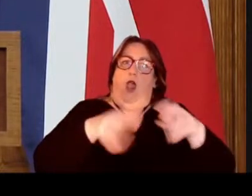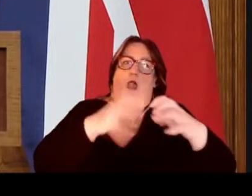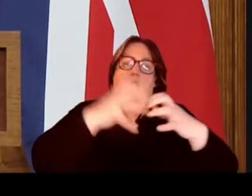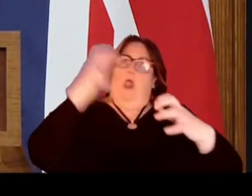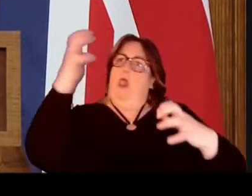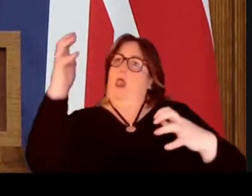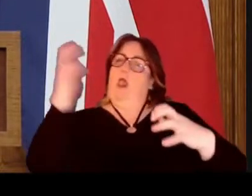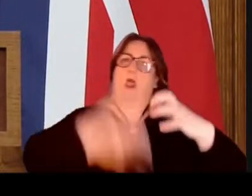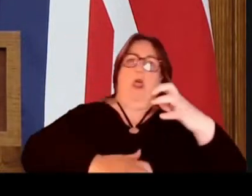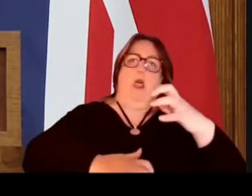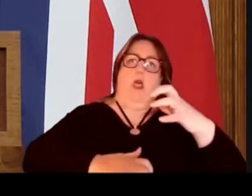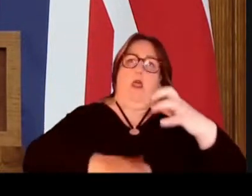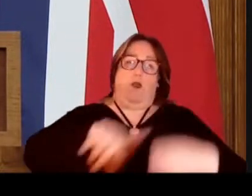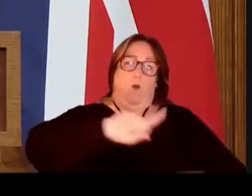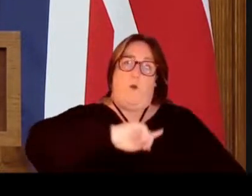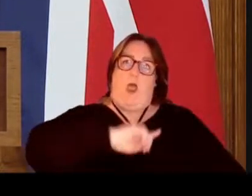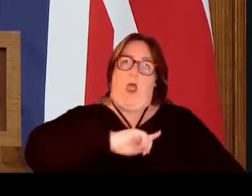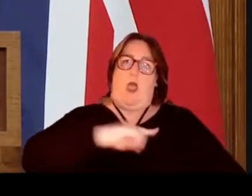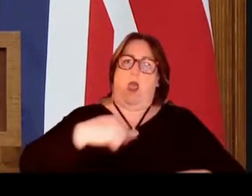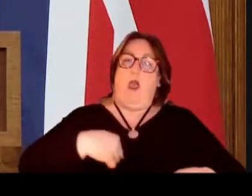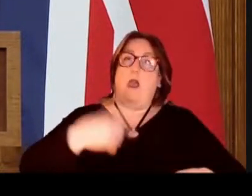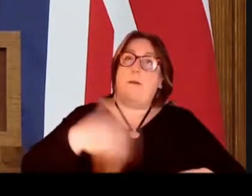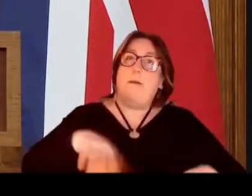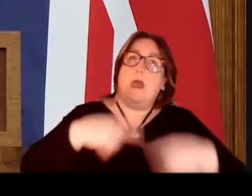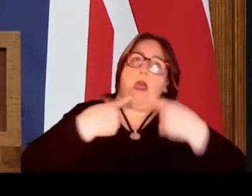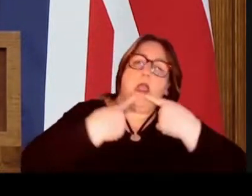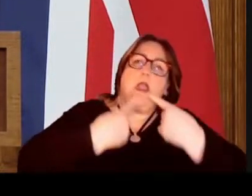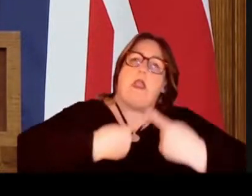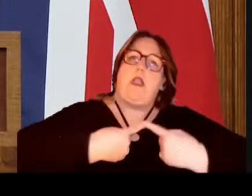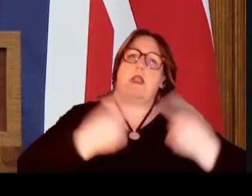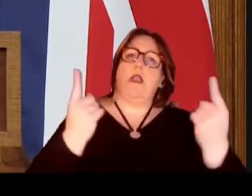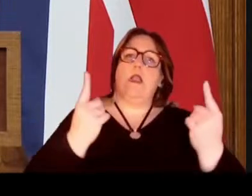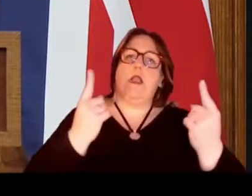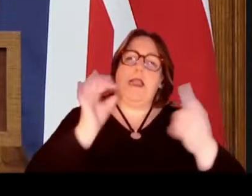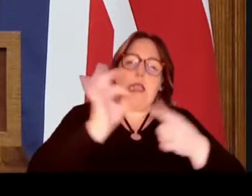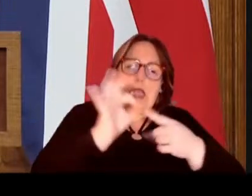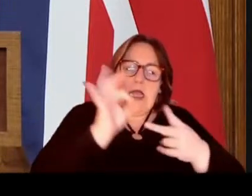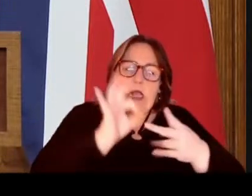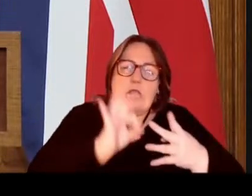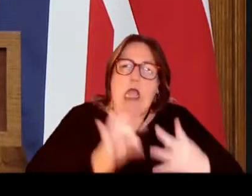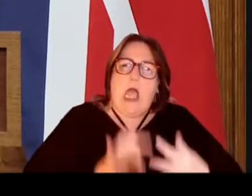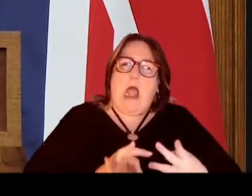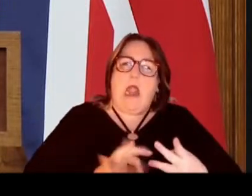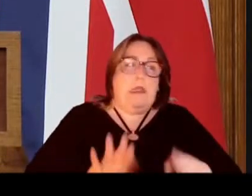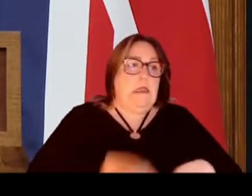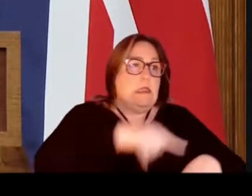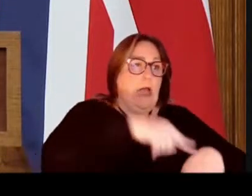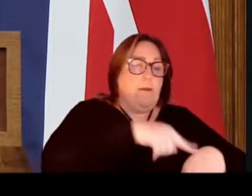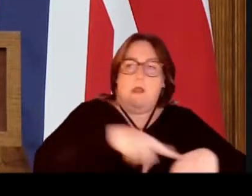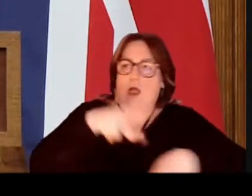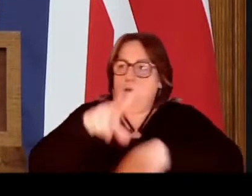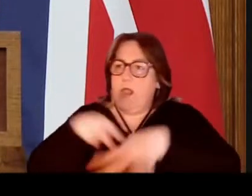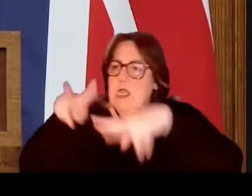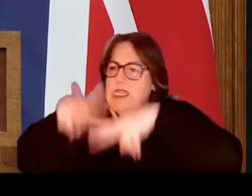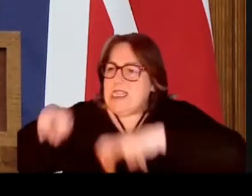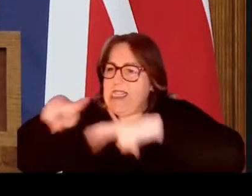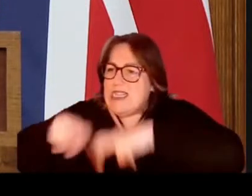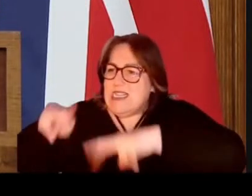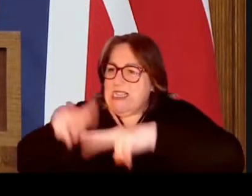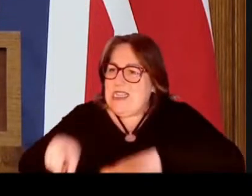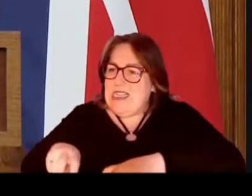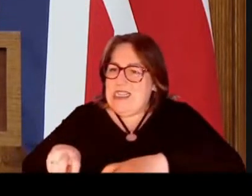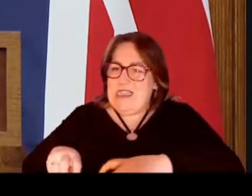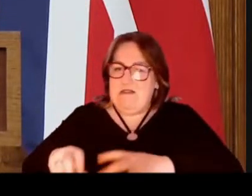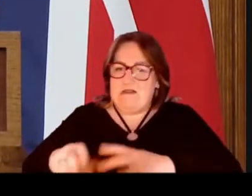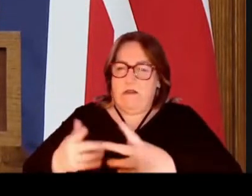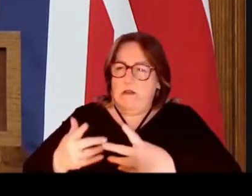details while the police were investigating, while the case was being built, while we were awaiting